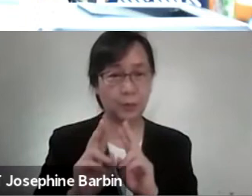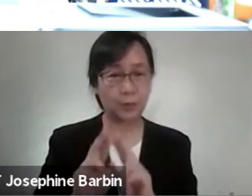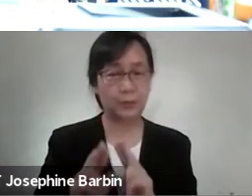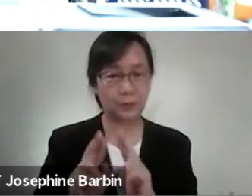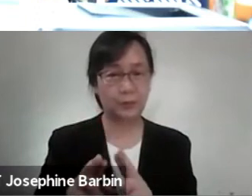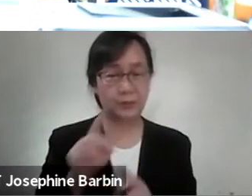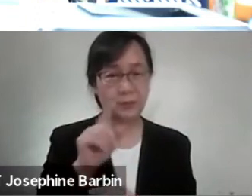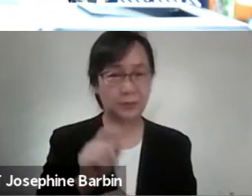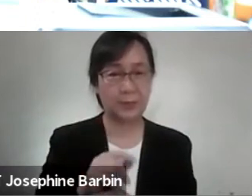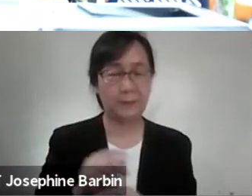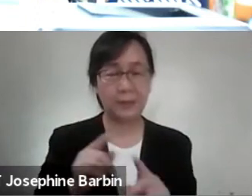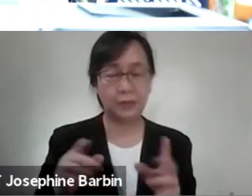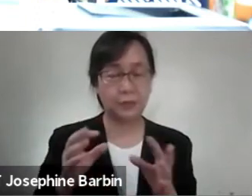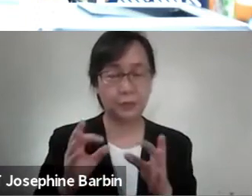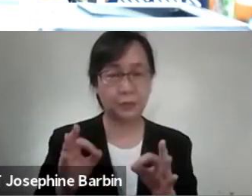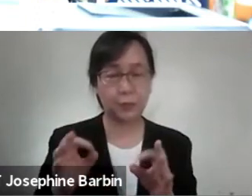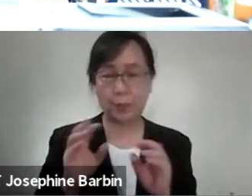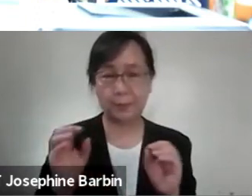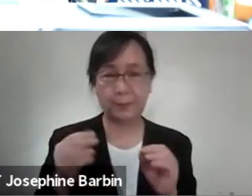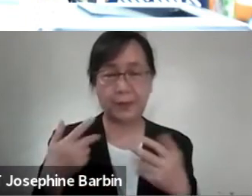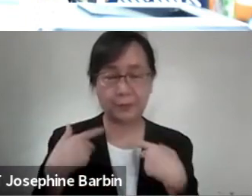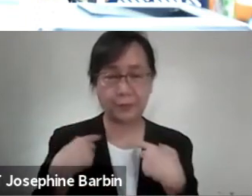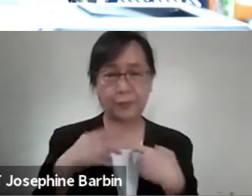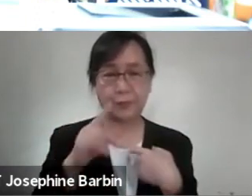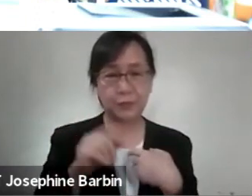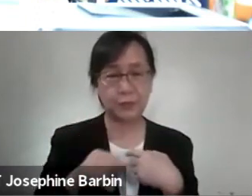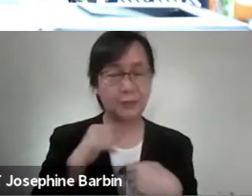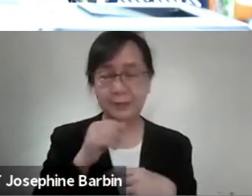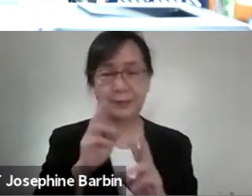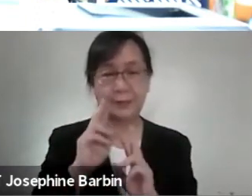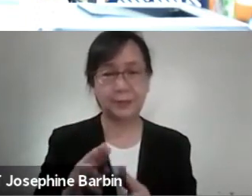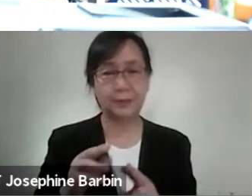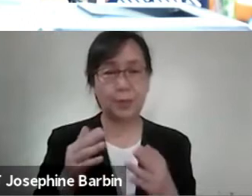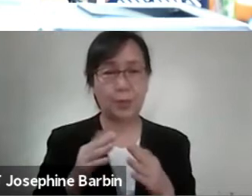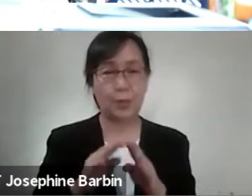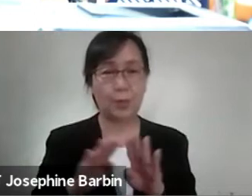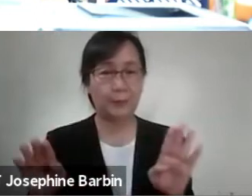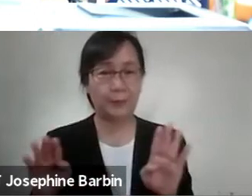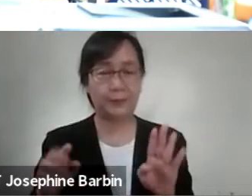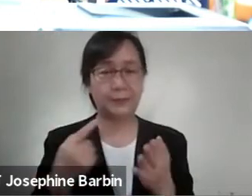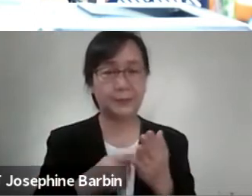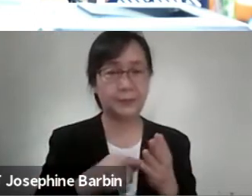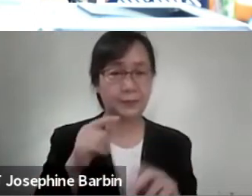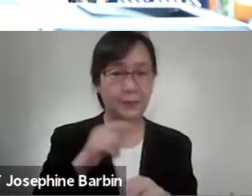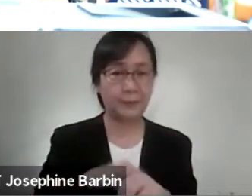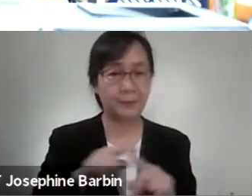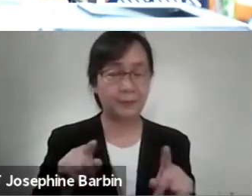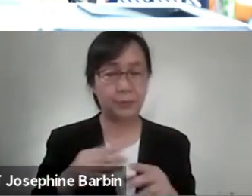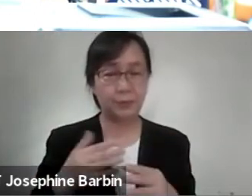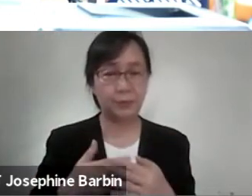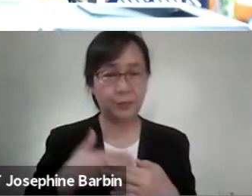in case there are any unanswered one, we will make use of the open discussion time. But before we move on to